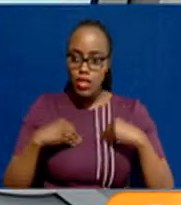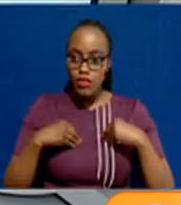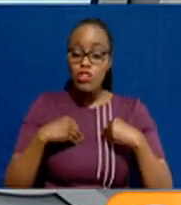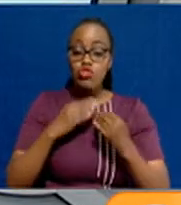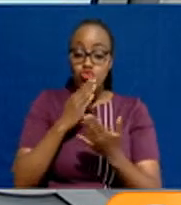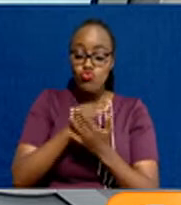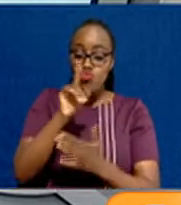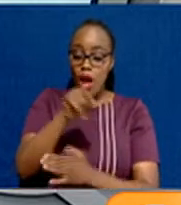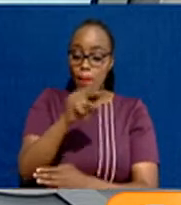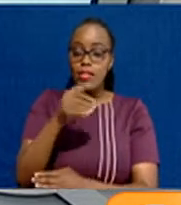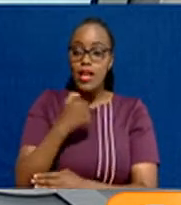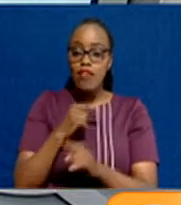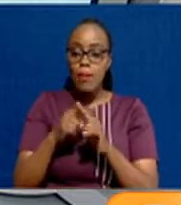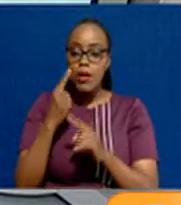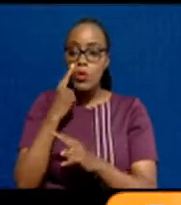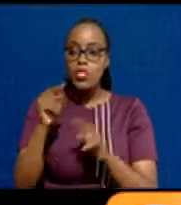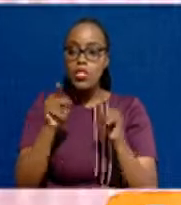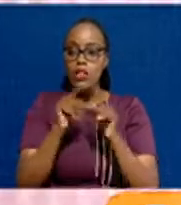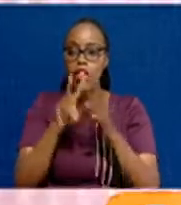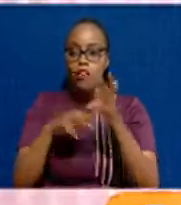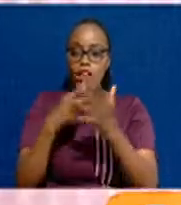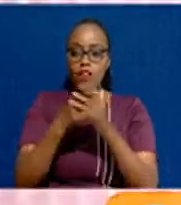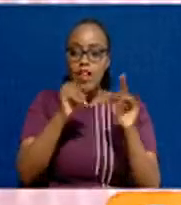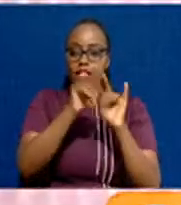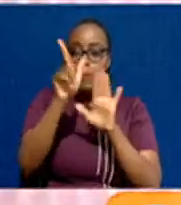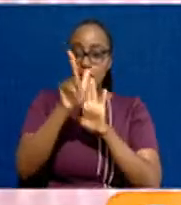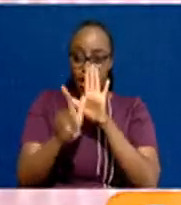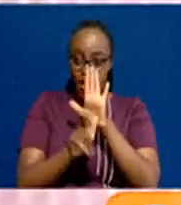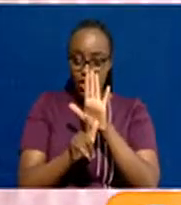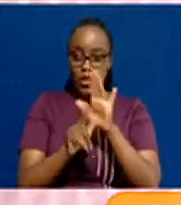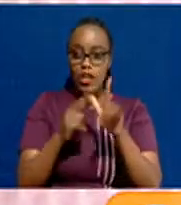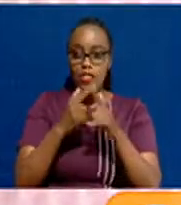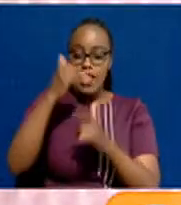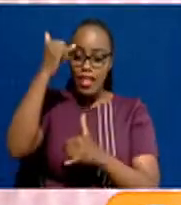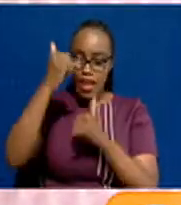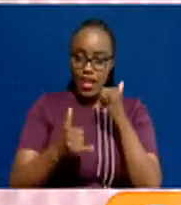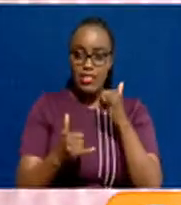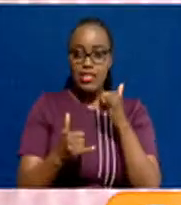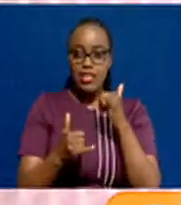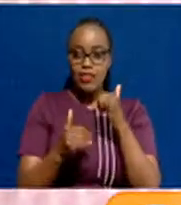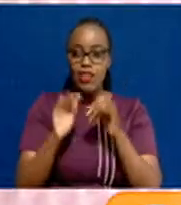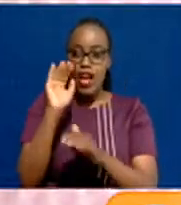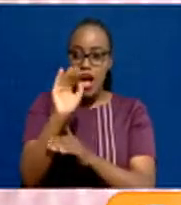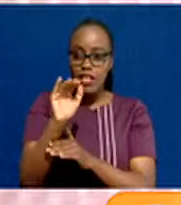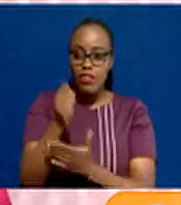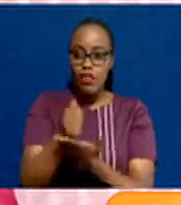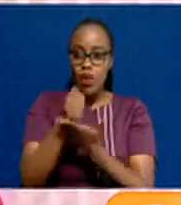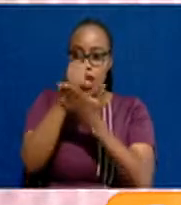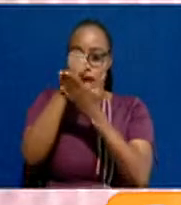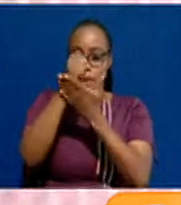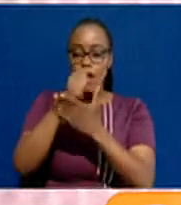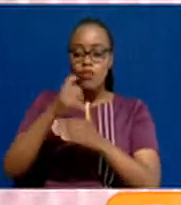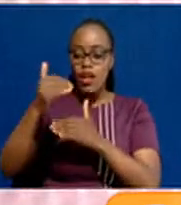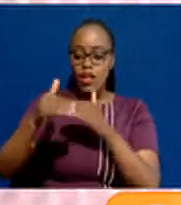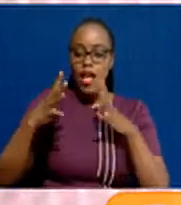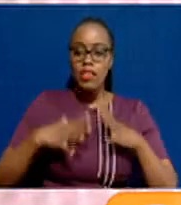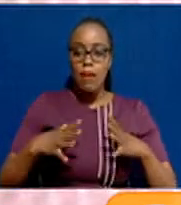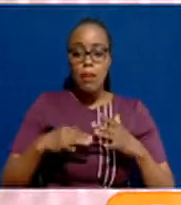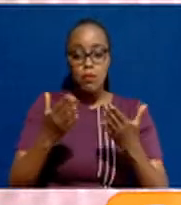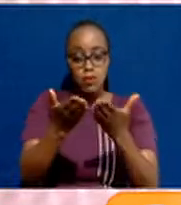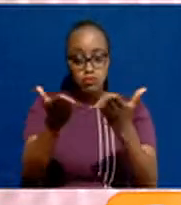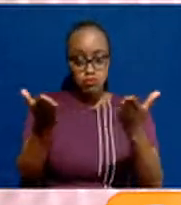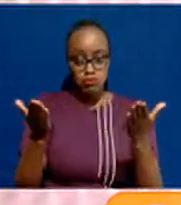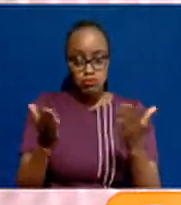made the mistake, but look at it as failure, as a lesson. And then lastly, ask for the help around the people around you.